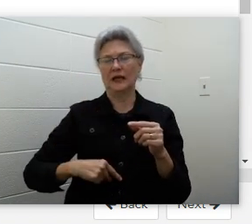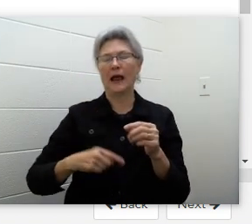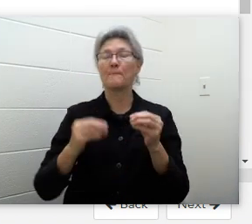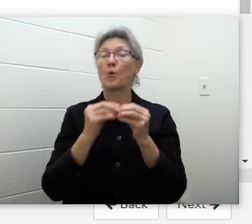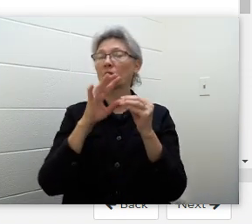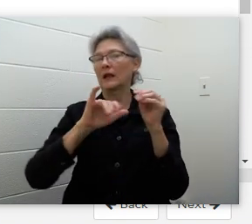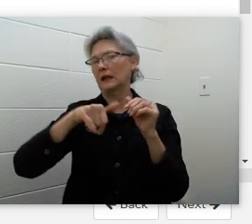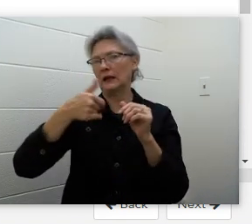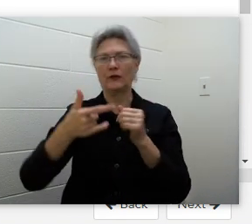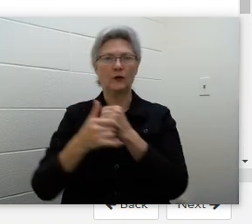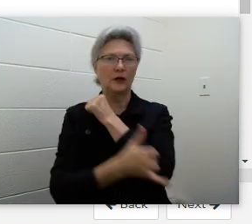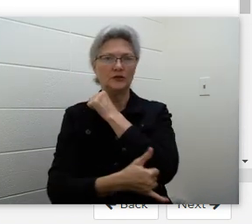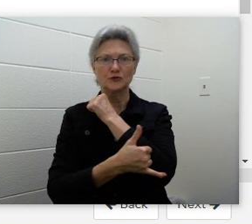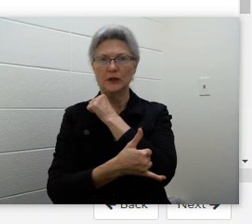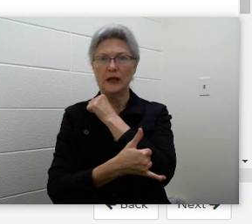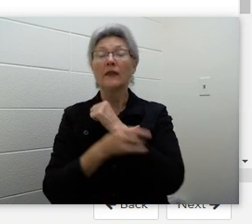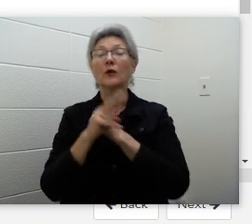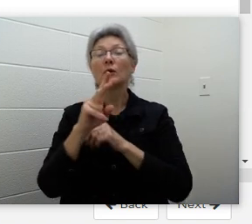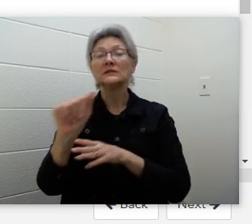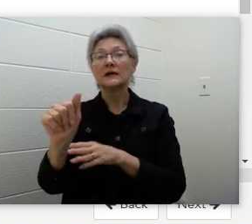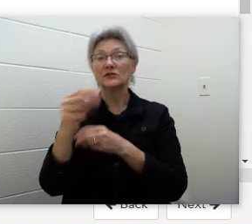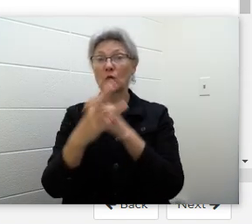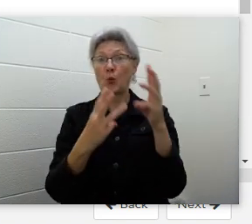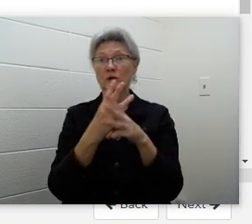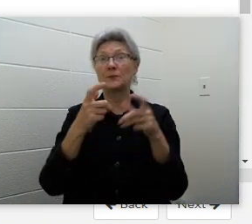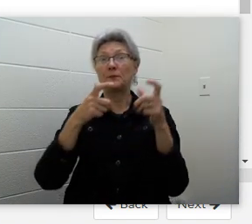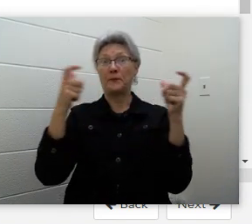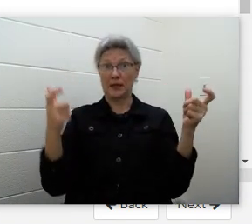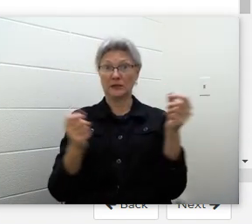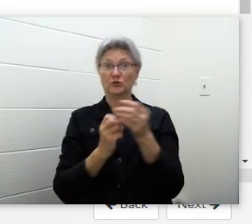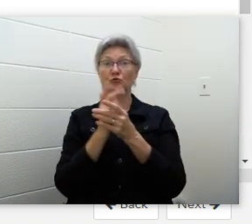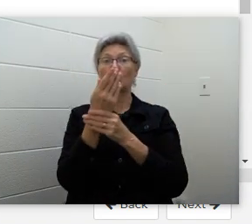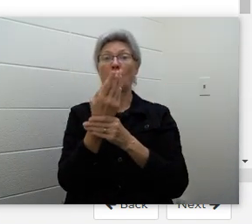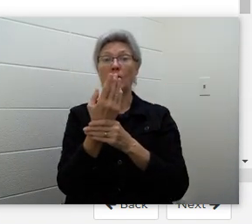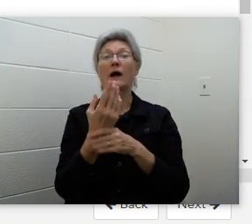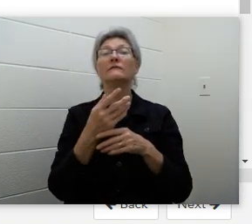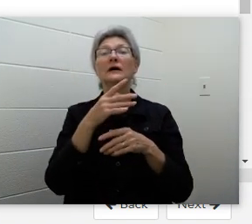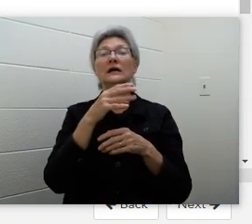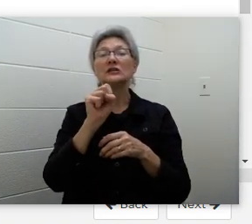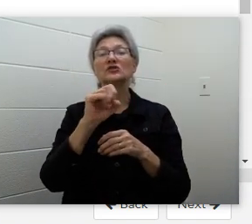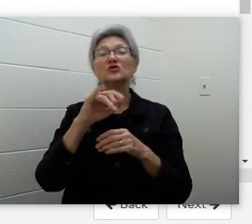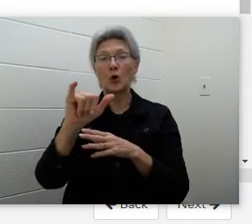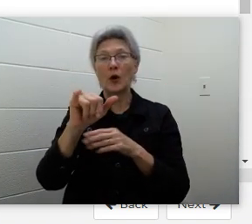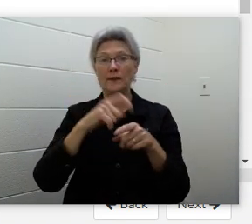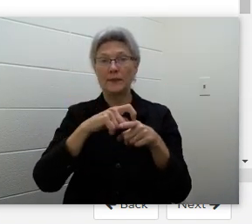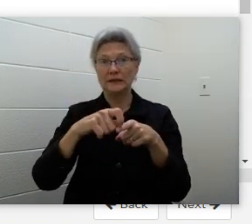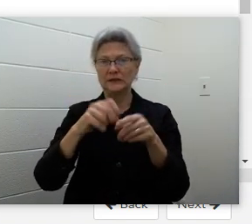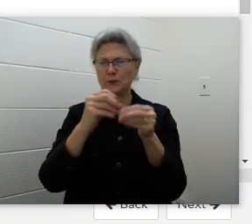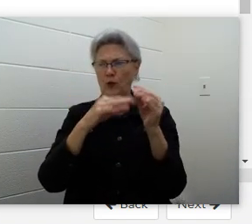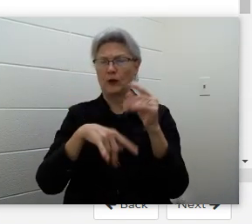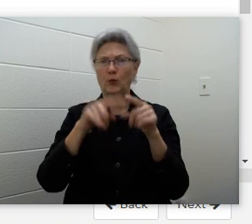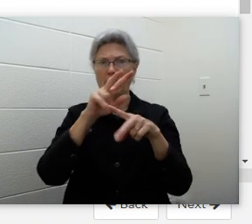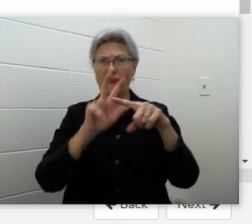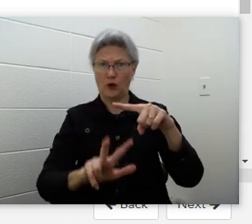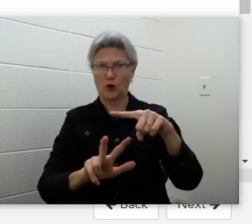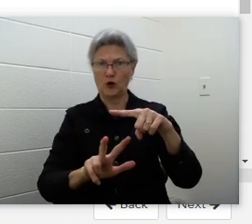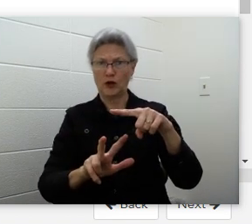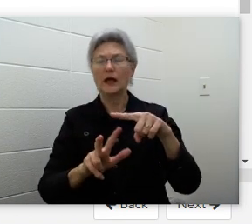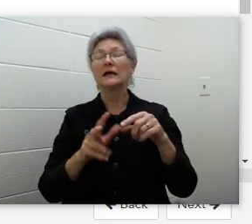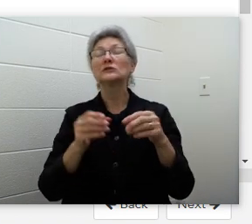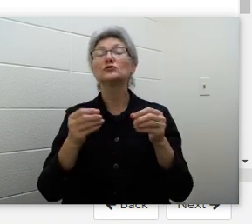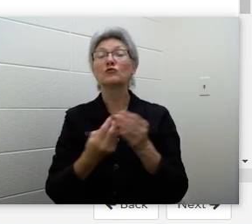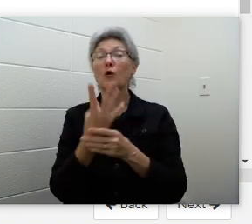country. The United States is the world's biggest producer of soybeans. More than a third of the world's crop is grown